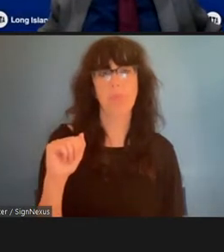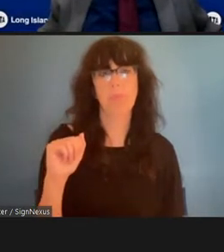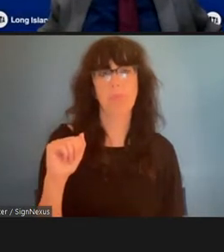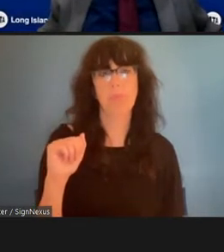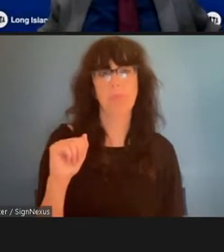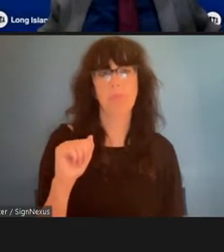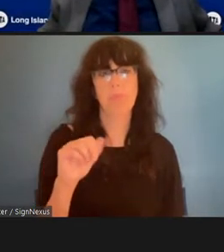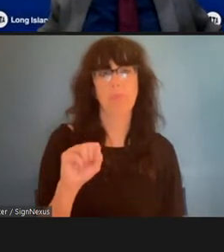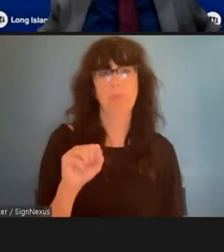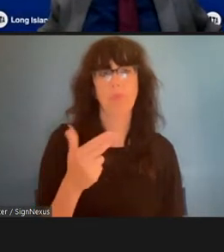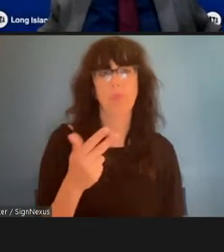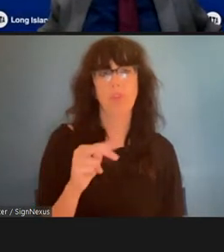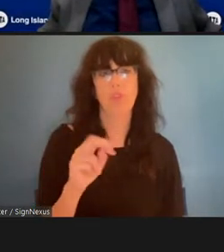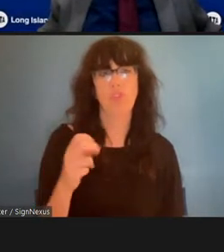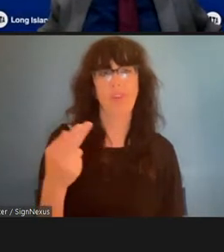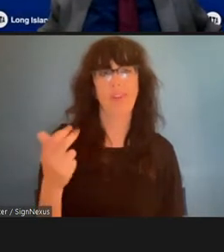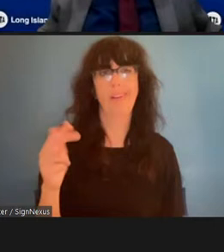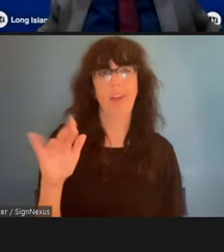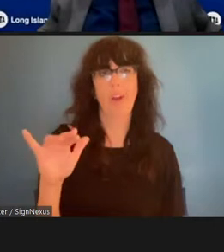shane harris